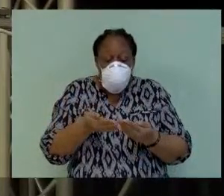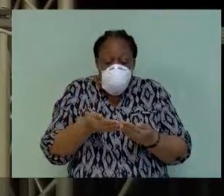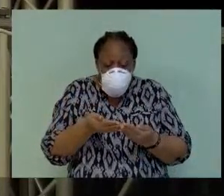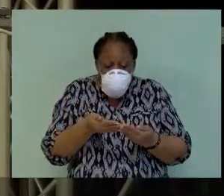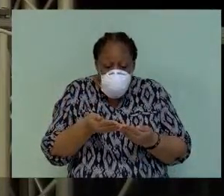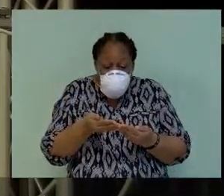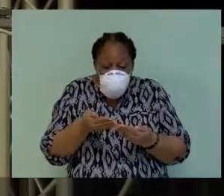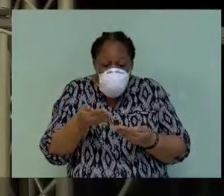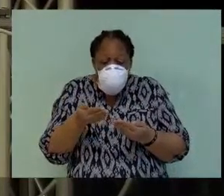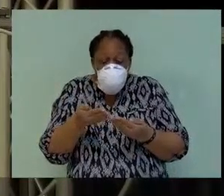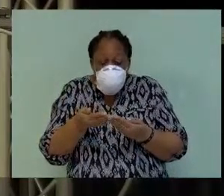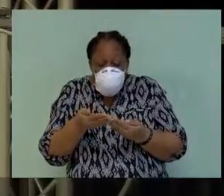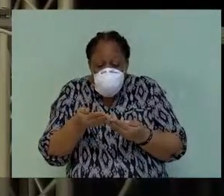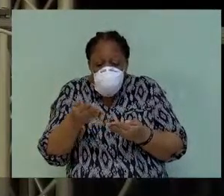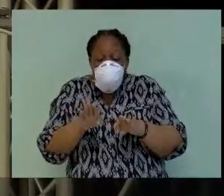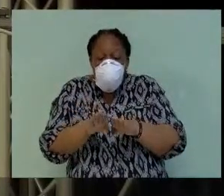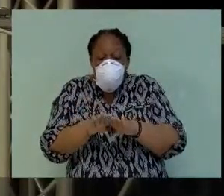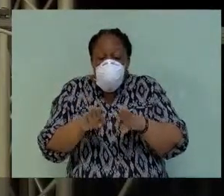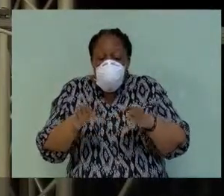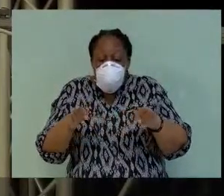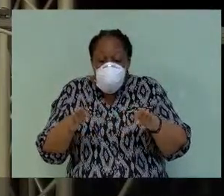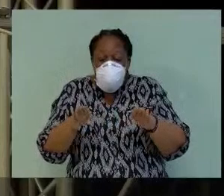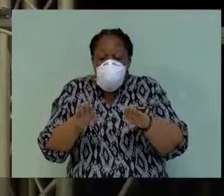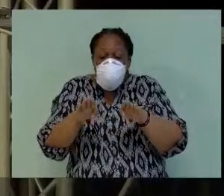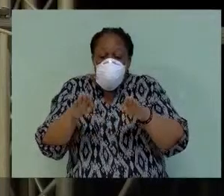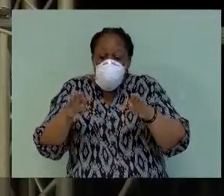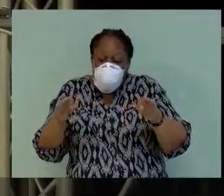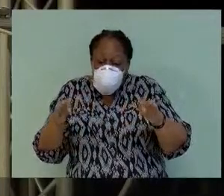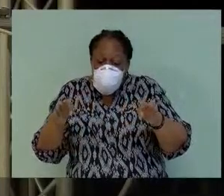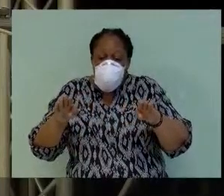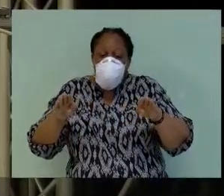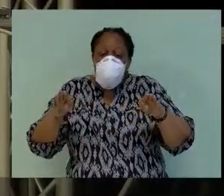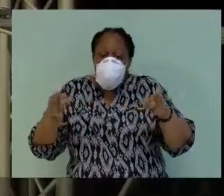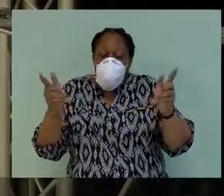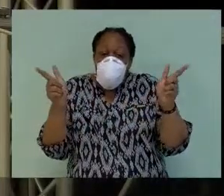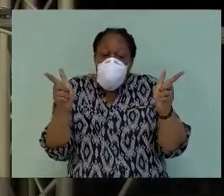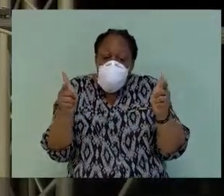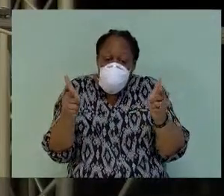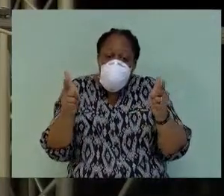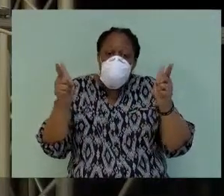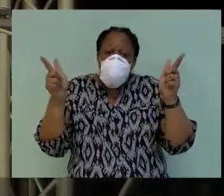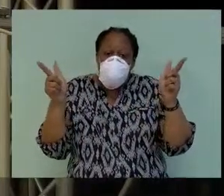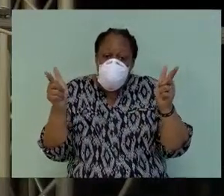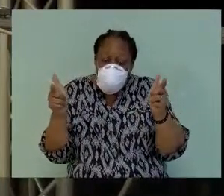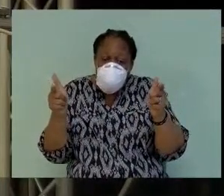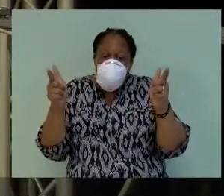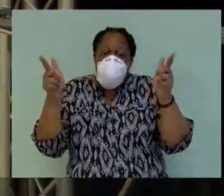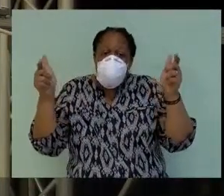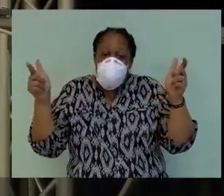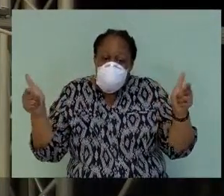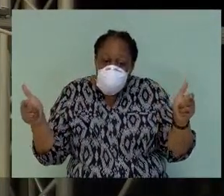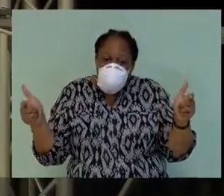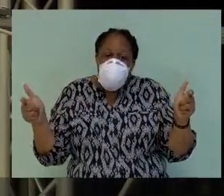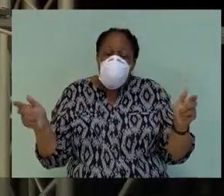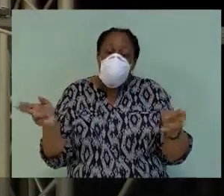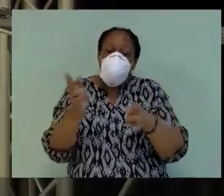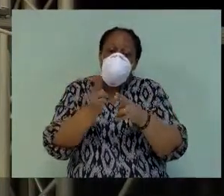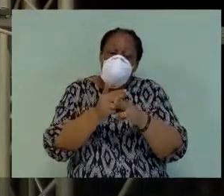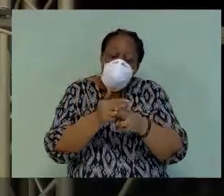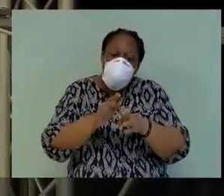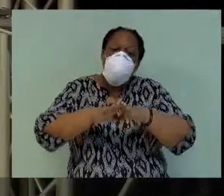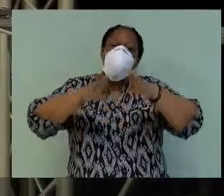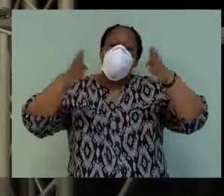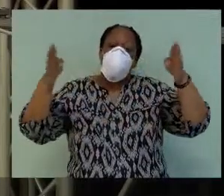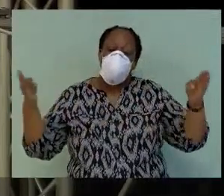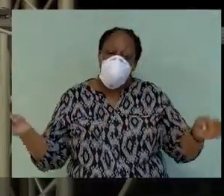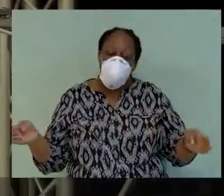this gradual process to get in the country to reopen, we will be revisiting all the sectors. So there are other sectors too.